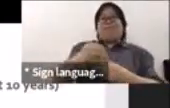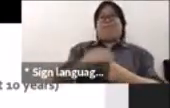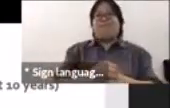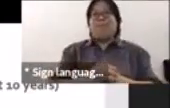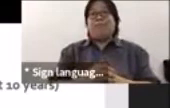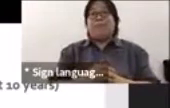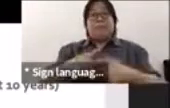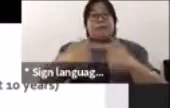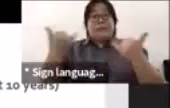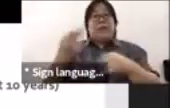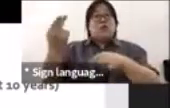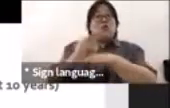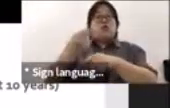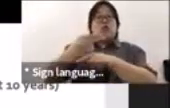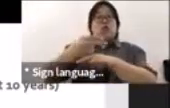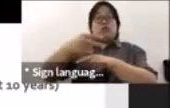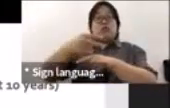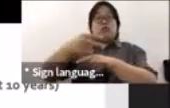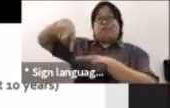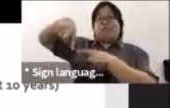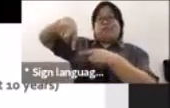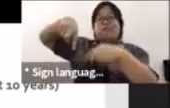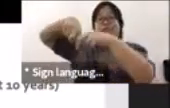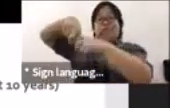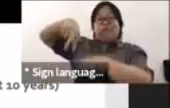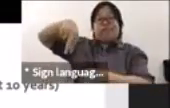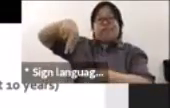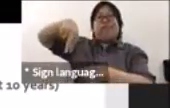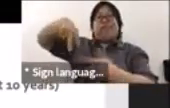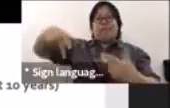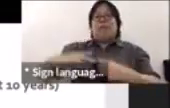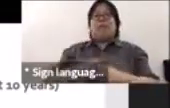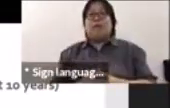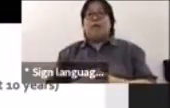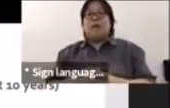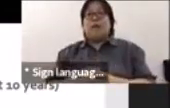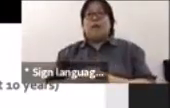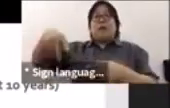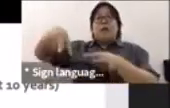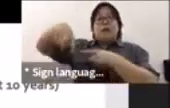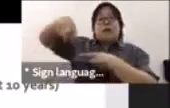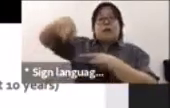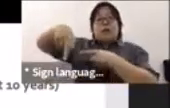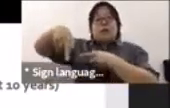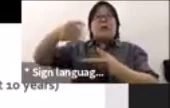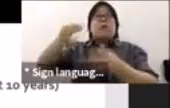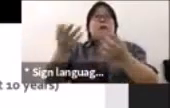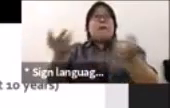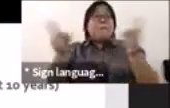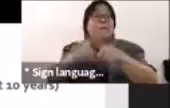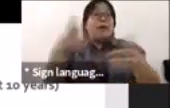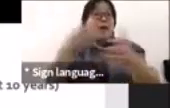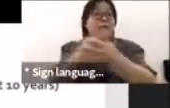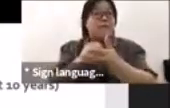user. Prosthetic means the artificial limb. Amputation due to acquired reason only. For this